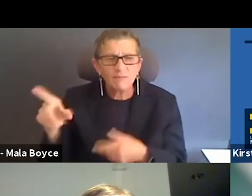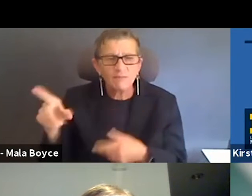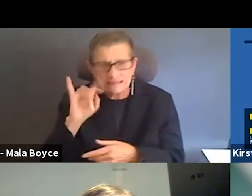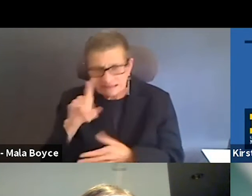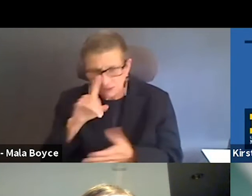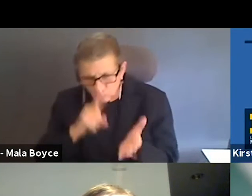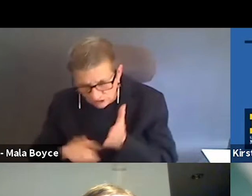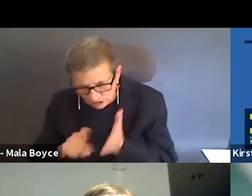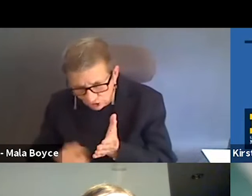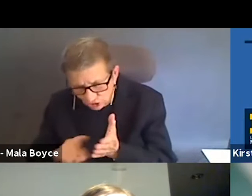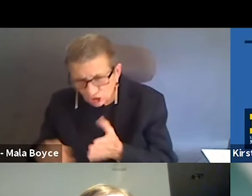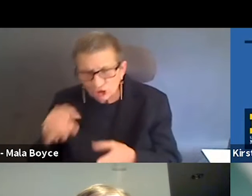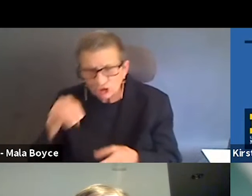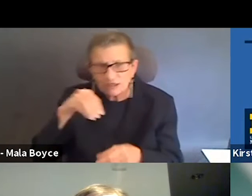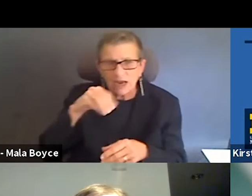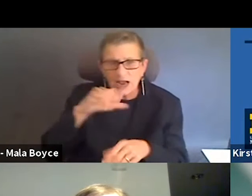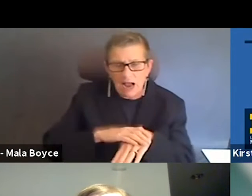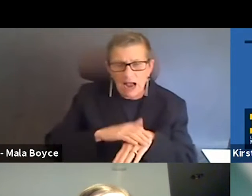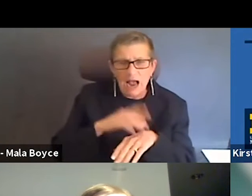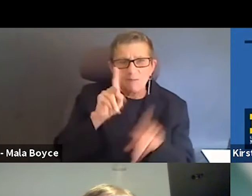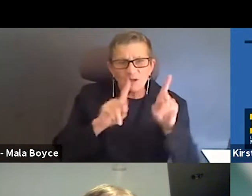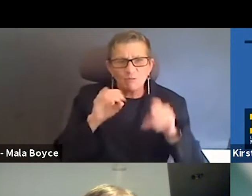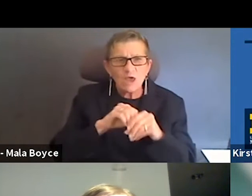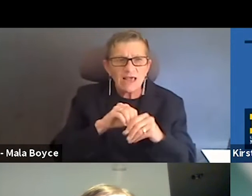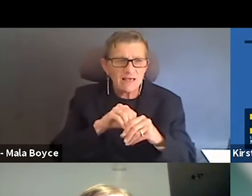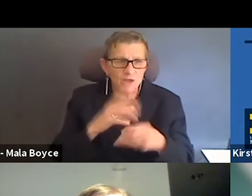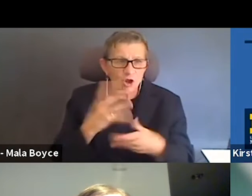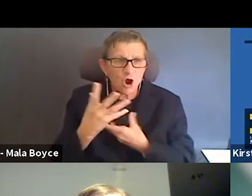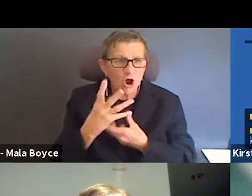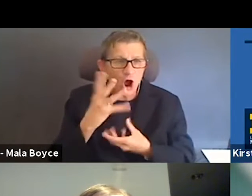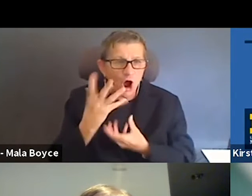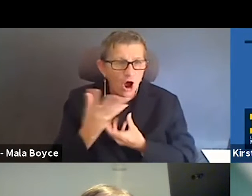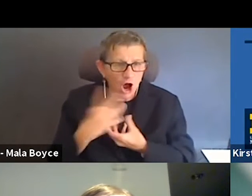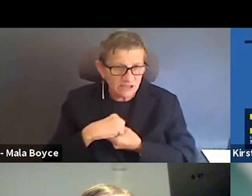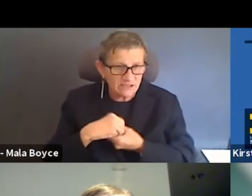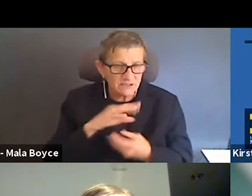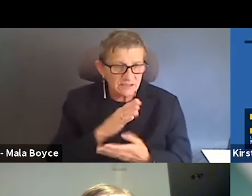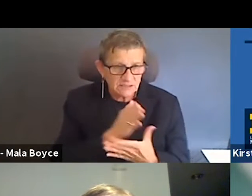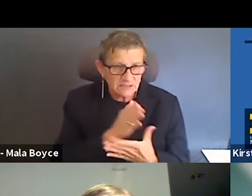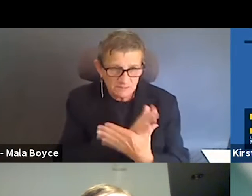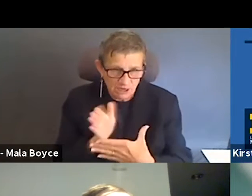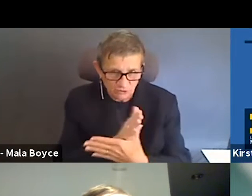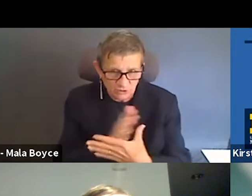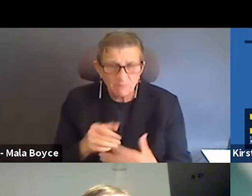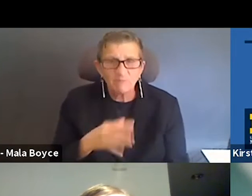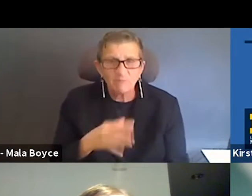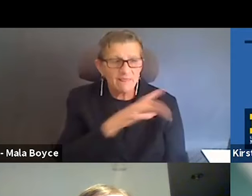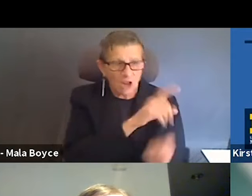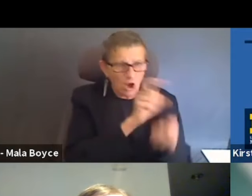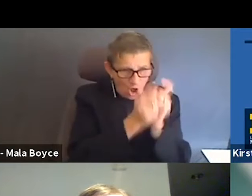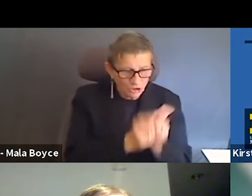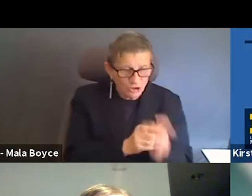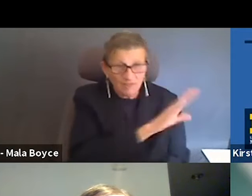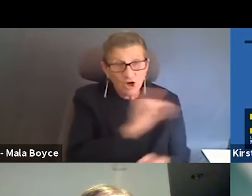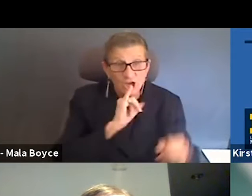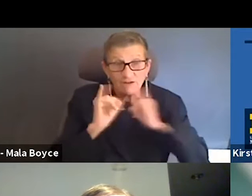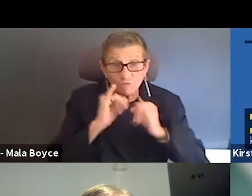into people that are on the spectrum, what accommodations are needed, and even altered their interview